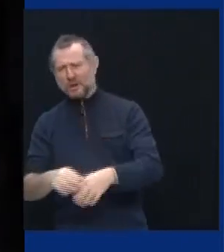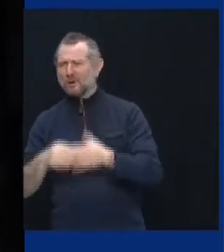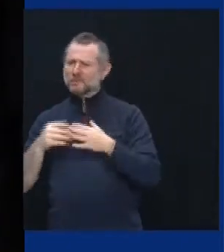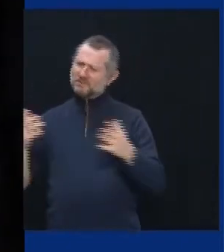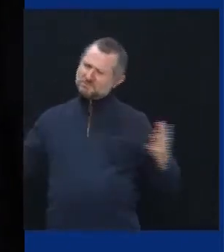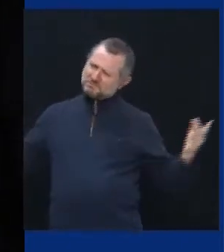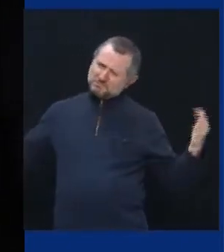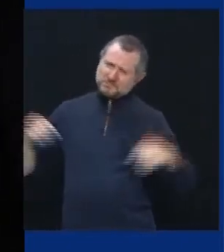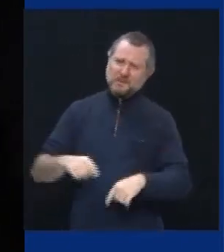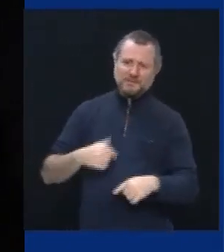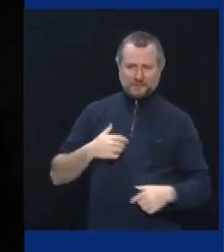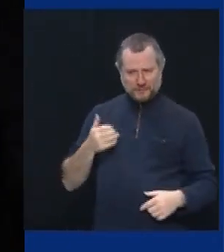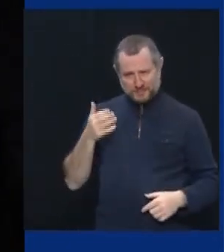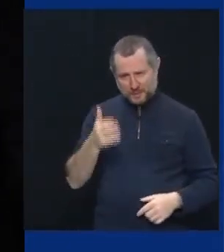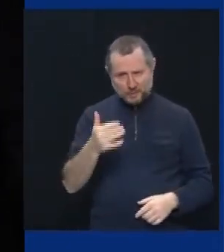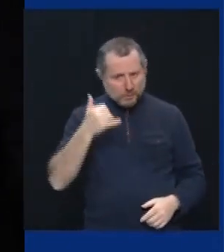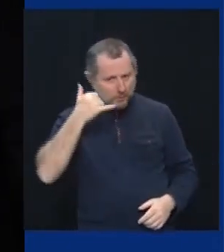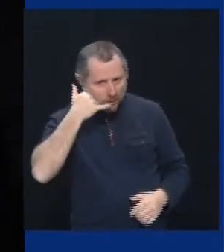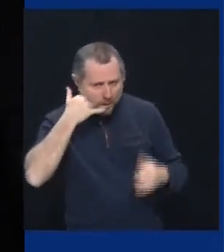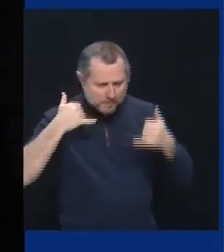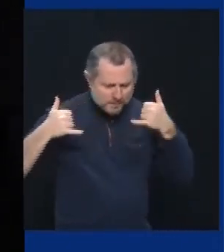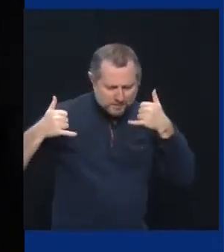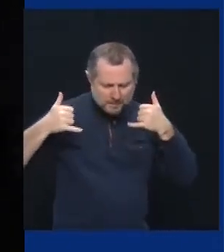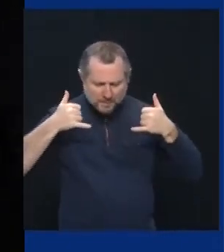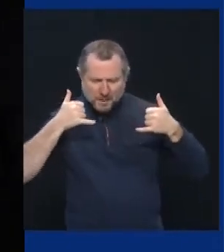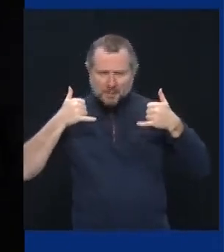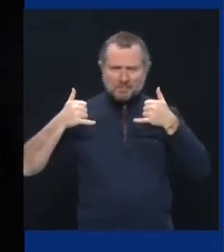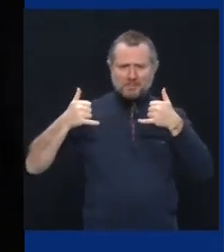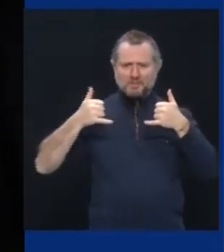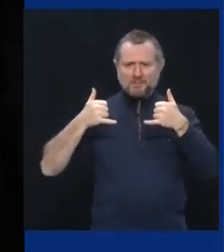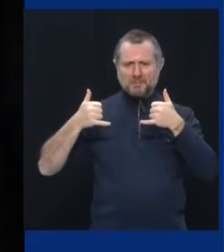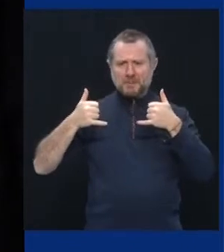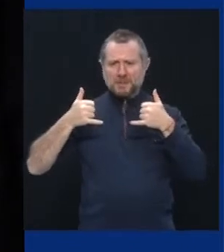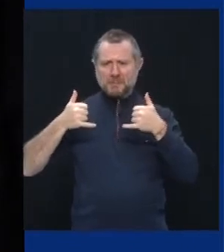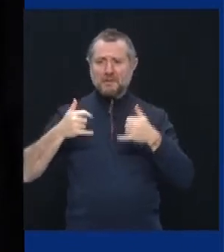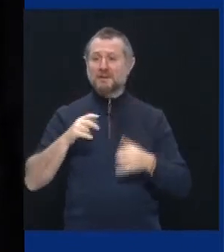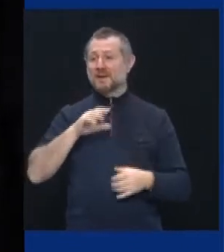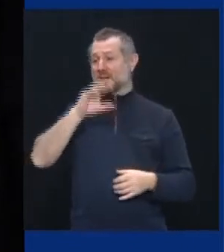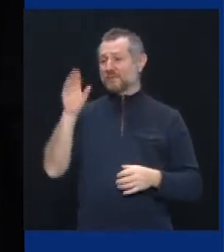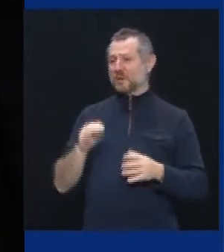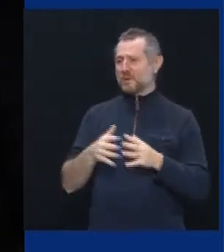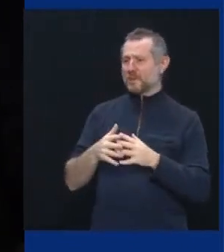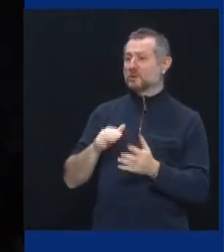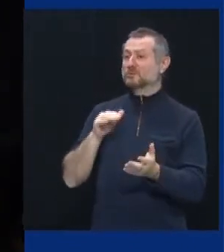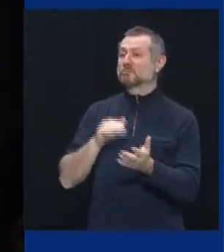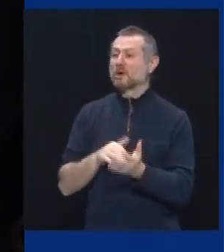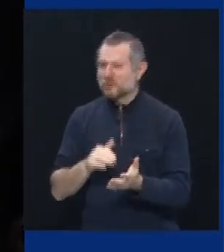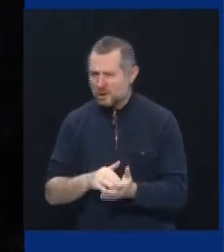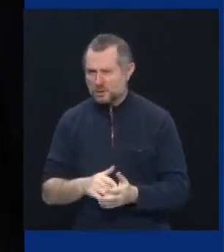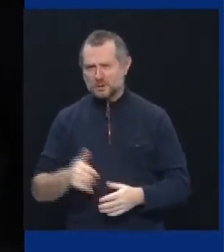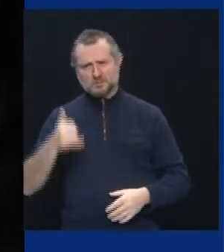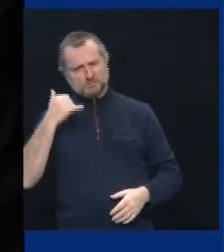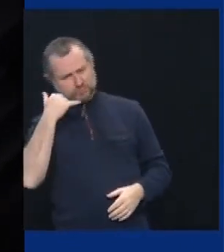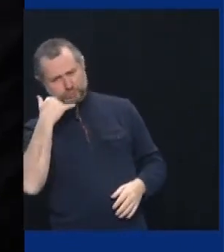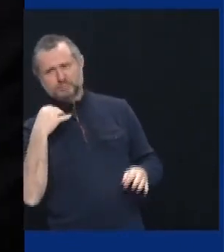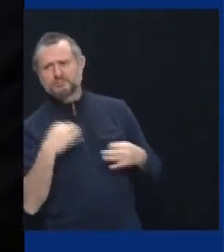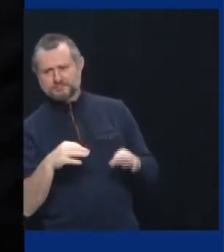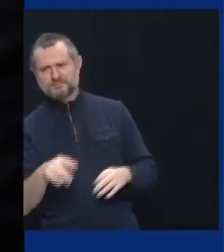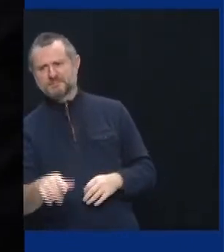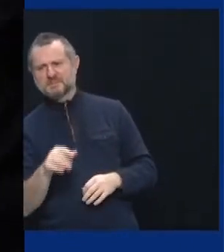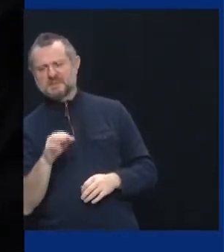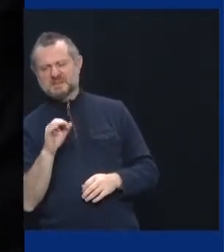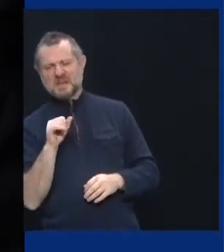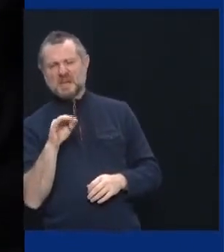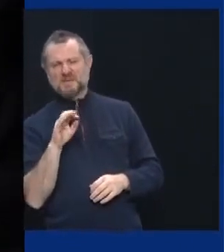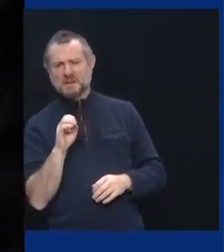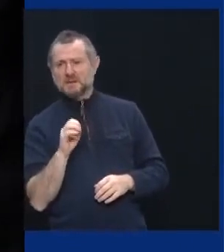call, and we heard from African-American doctors who told us it was safe. We also